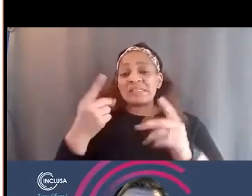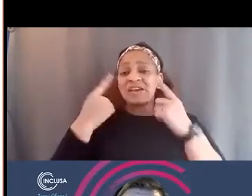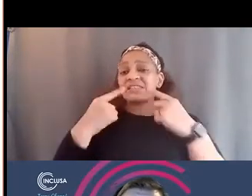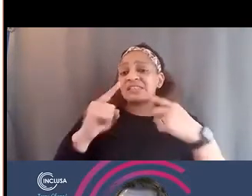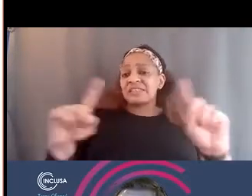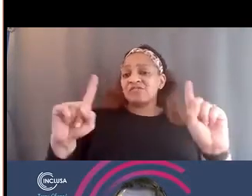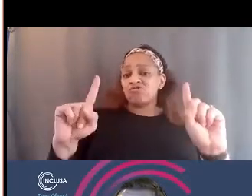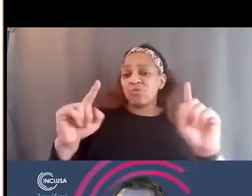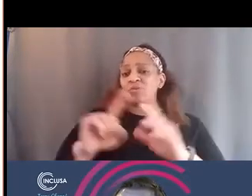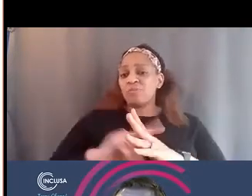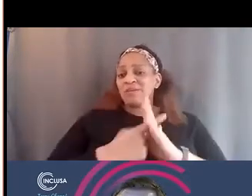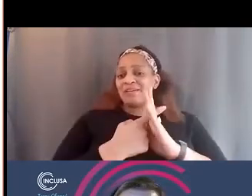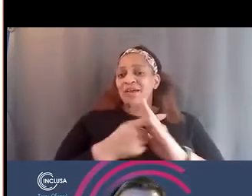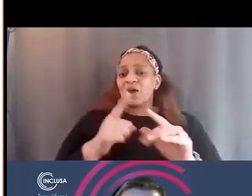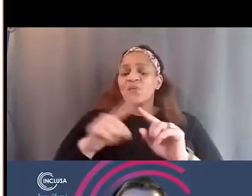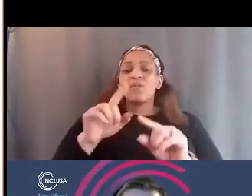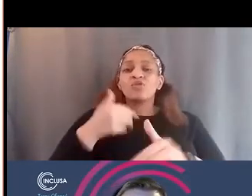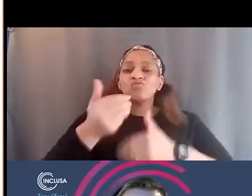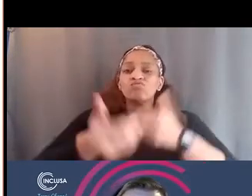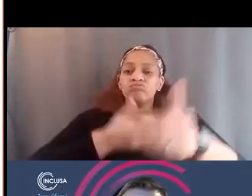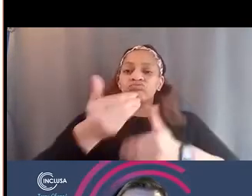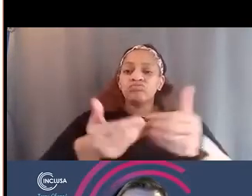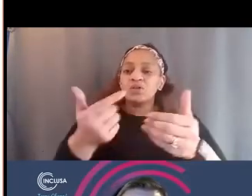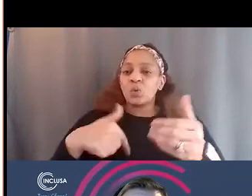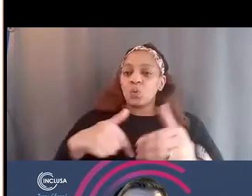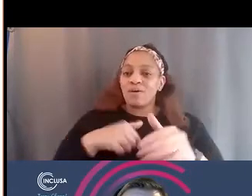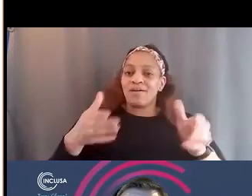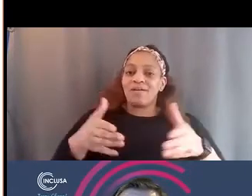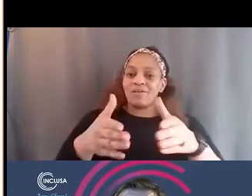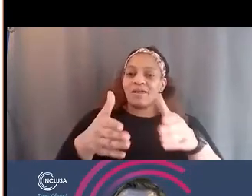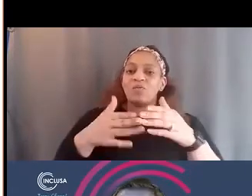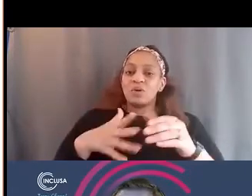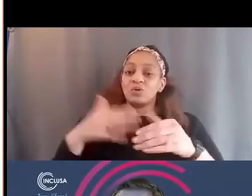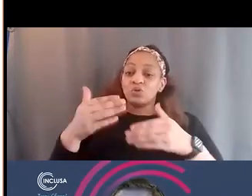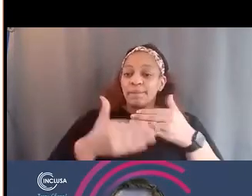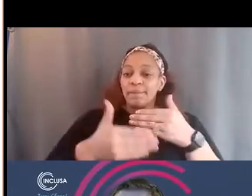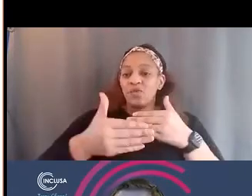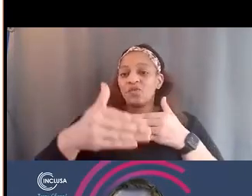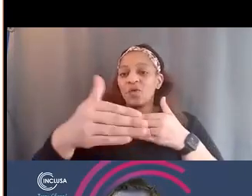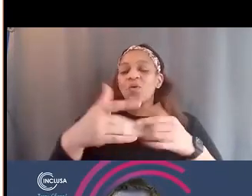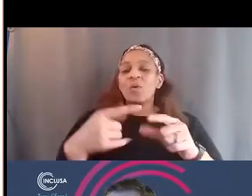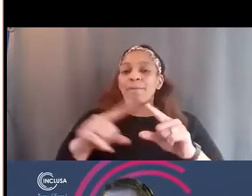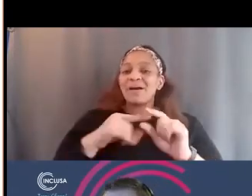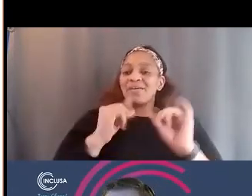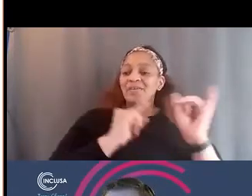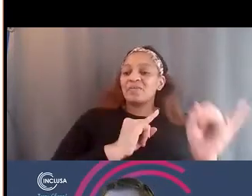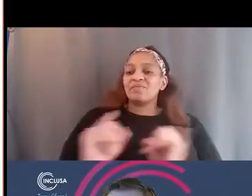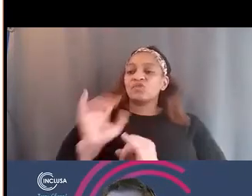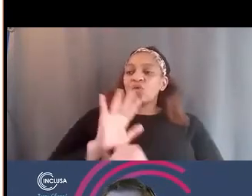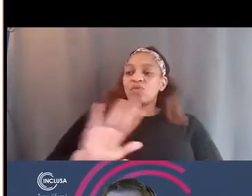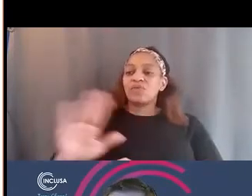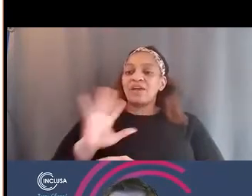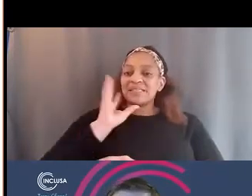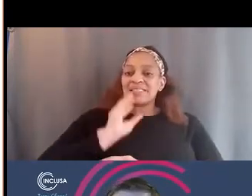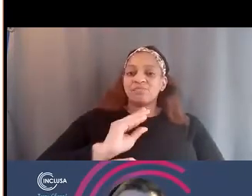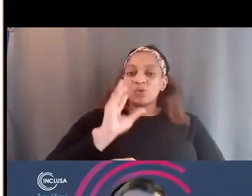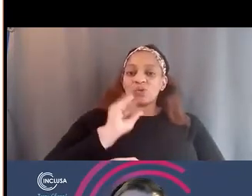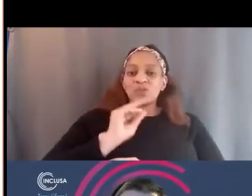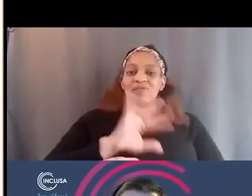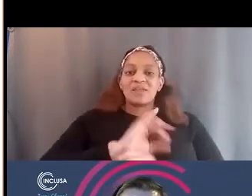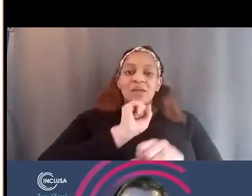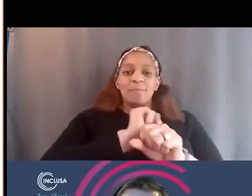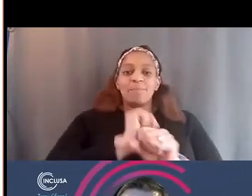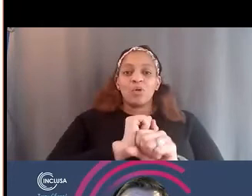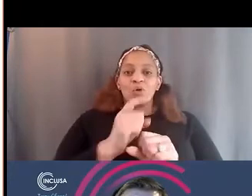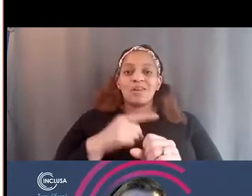process we've took was what allowed it to not only kind of move forward and individuals experience the employment outcomes that they are and have